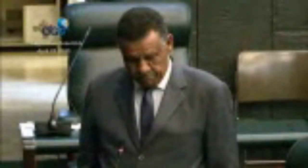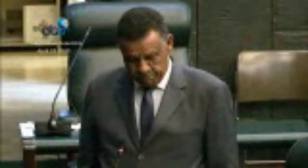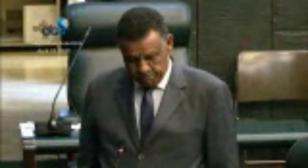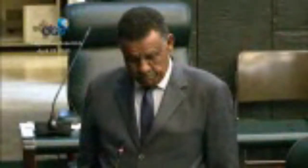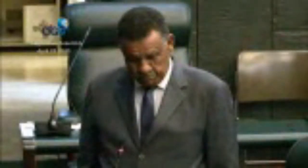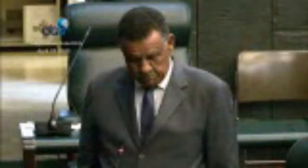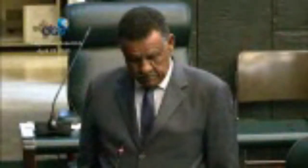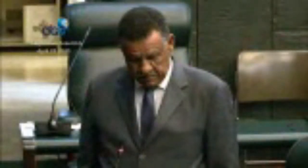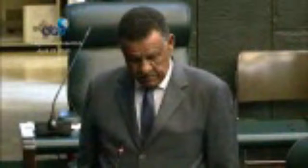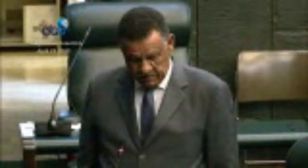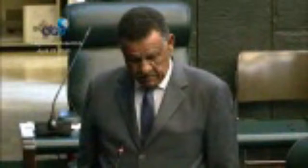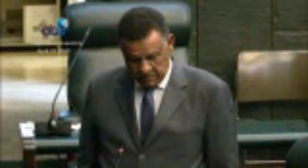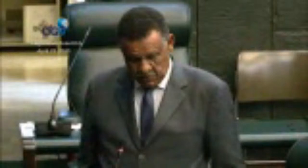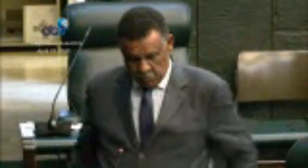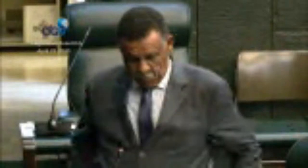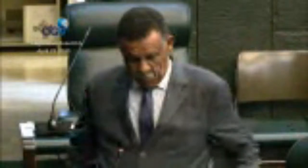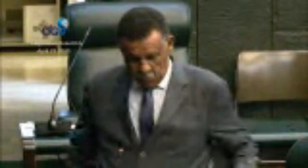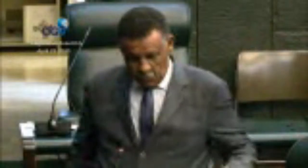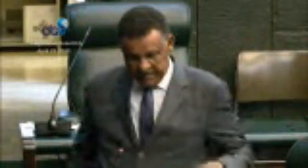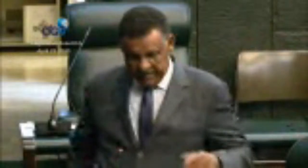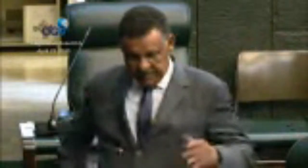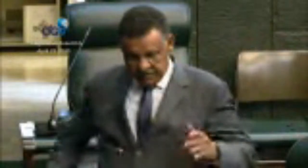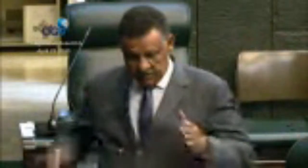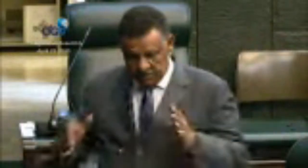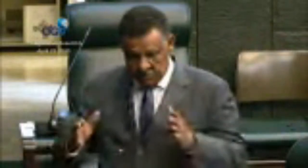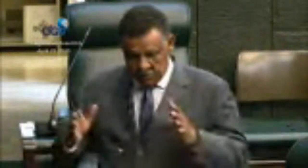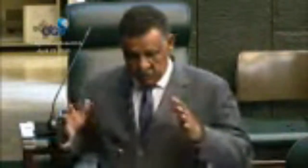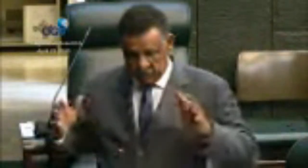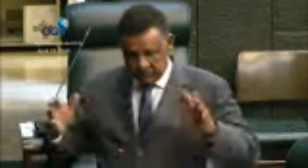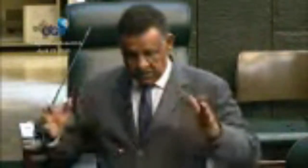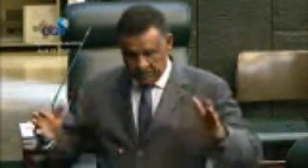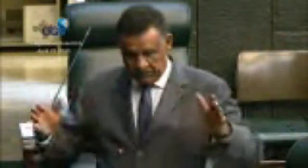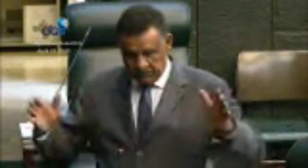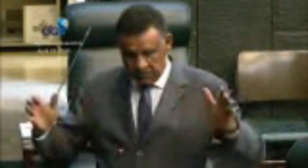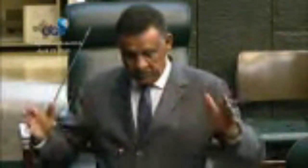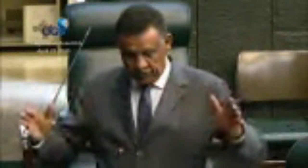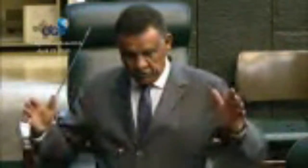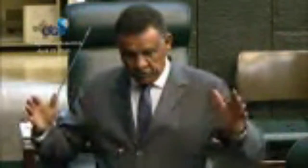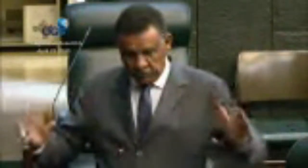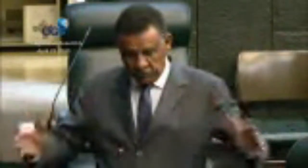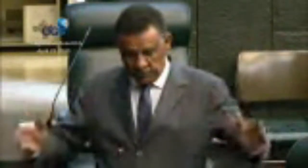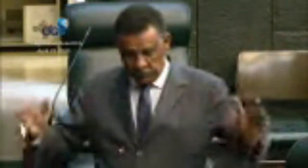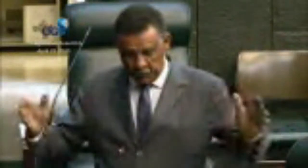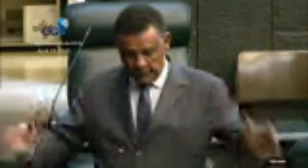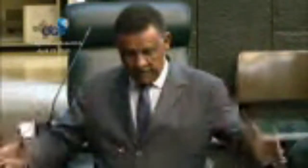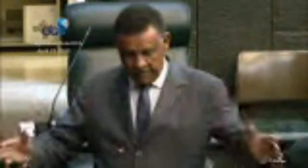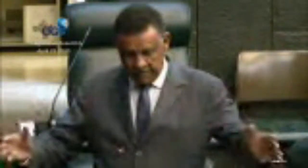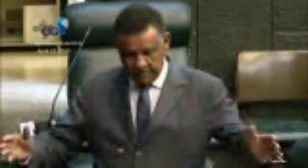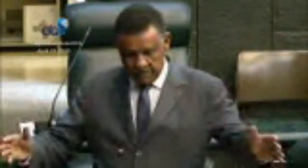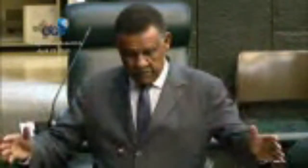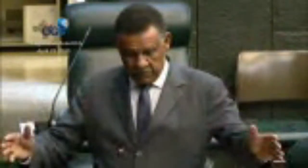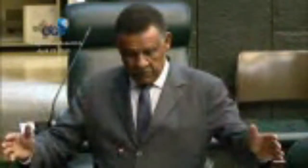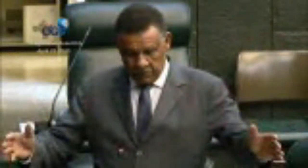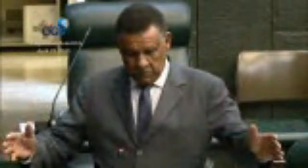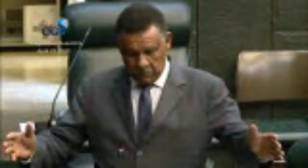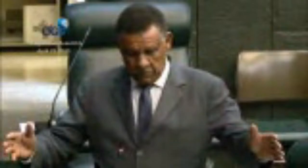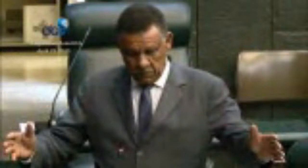we need to now start to come to the point where we